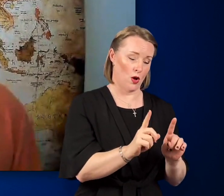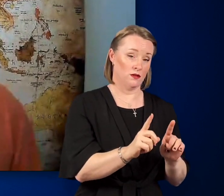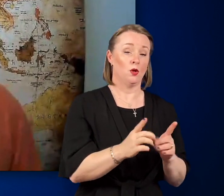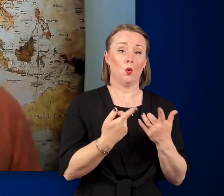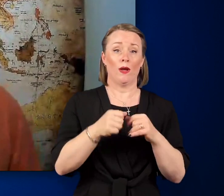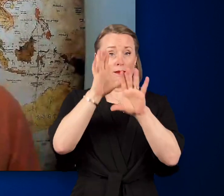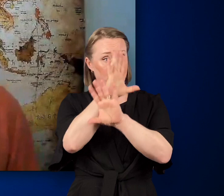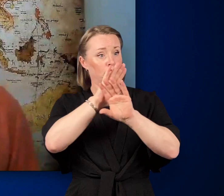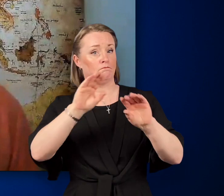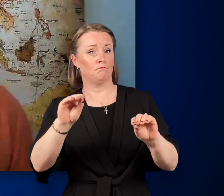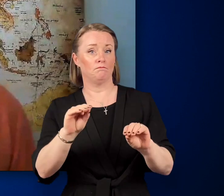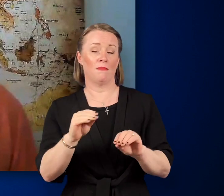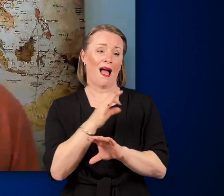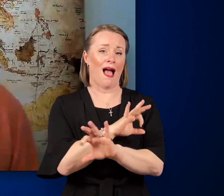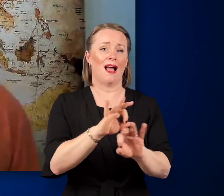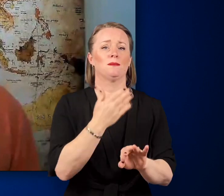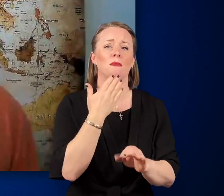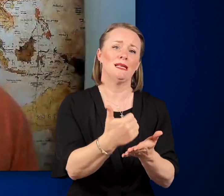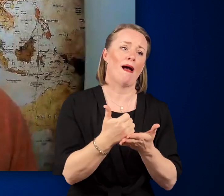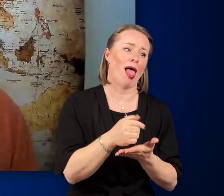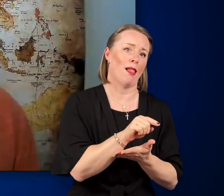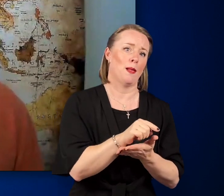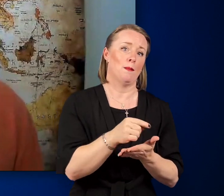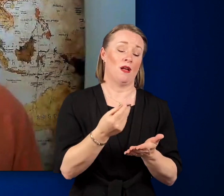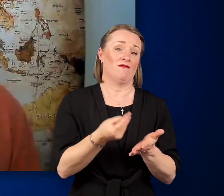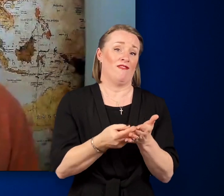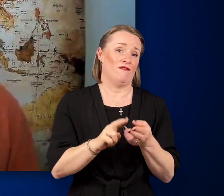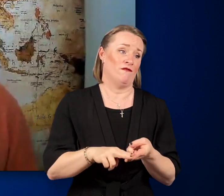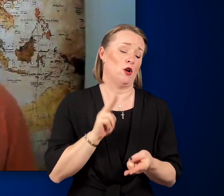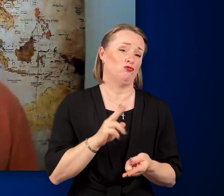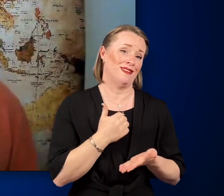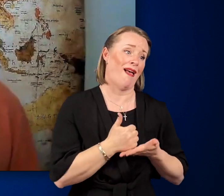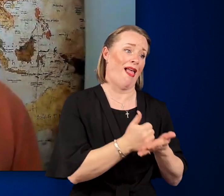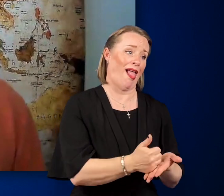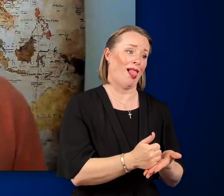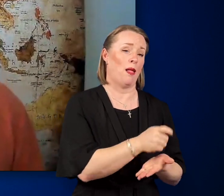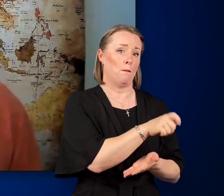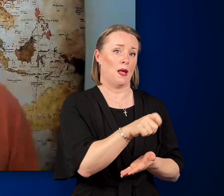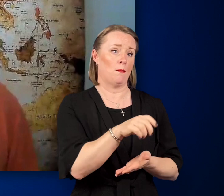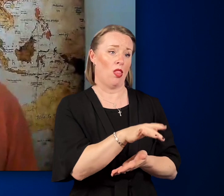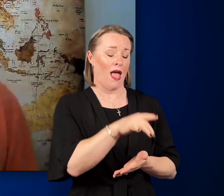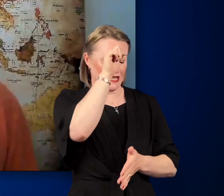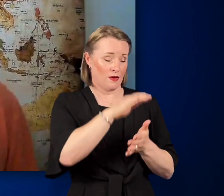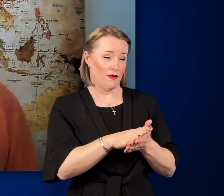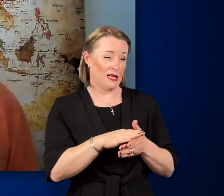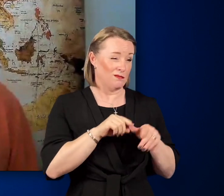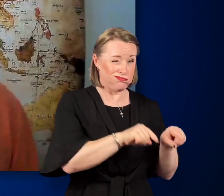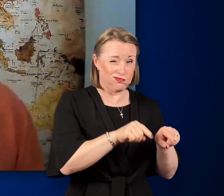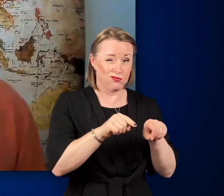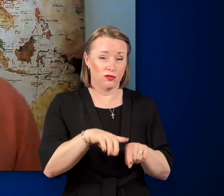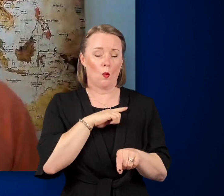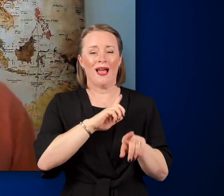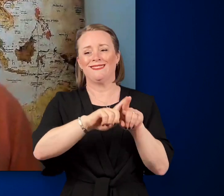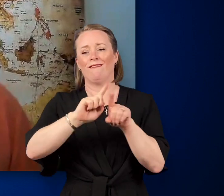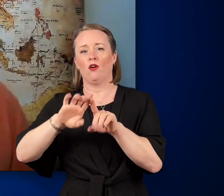try and support some of those Fulani Christians who are experiencing persecution at the hands of different jihadist